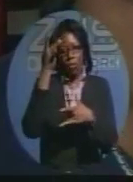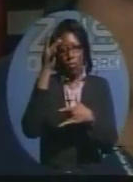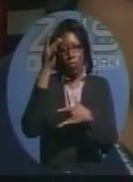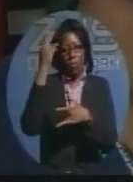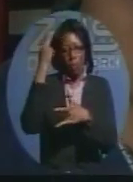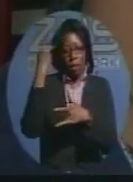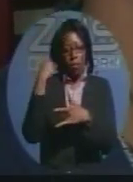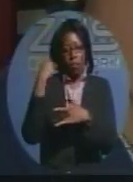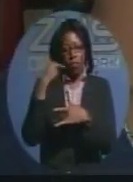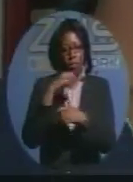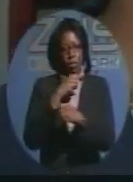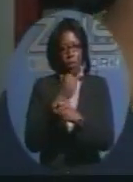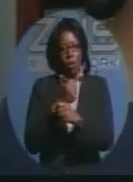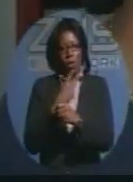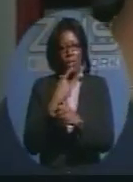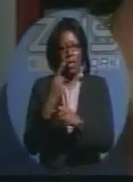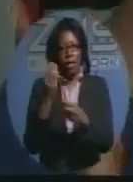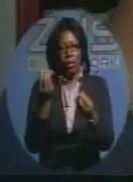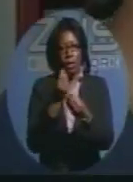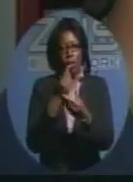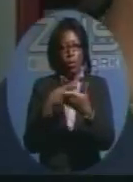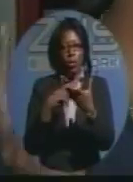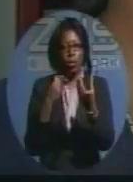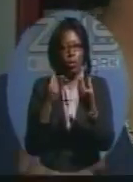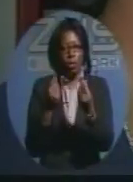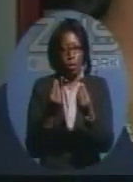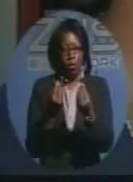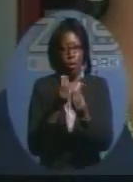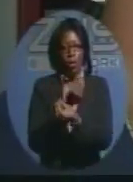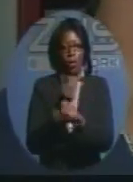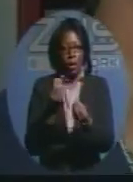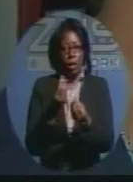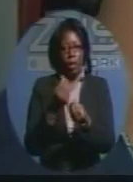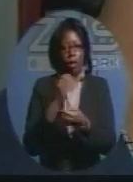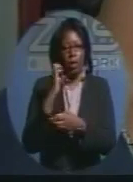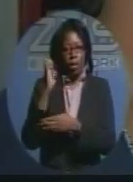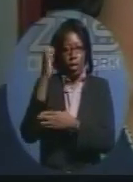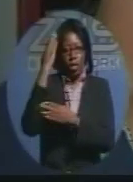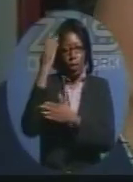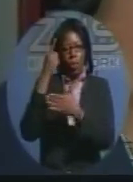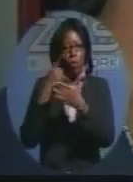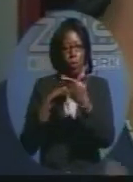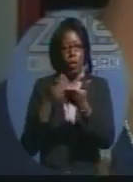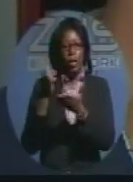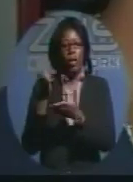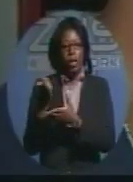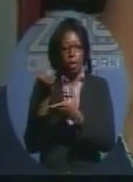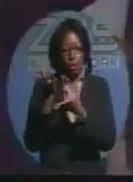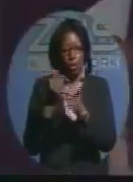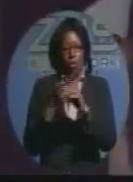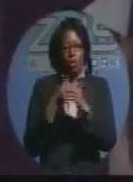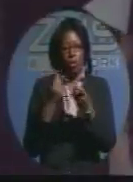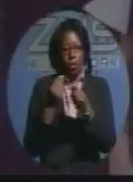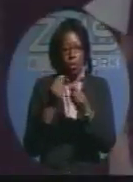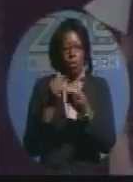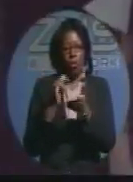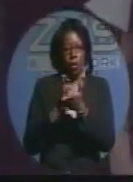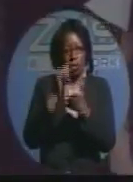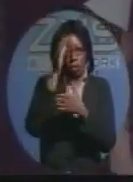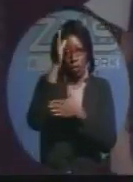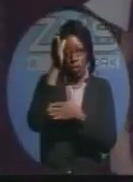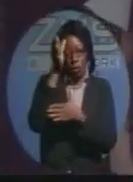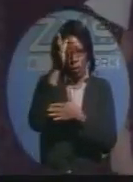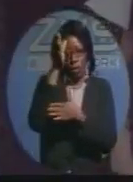strong-headed. You couldn't tell him nothing, what to do, where to go, because he know what he want to do, and he's very stubborn, but that was just Grandpa.